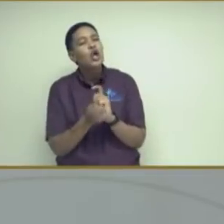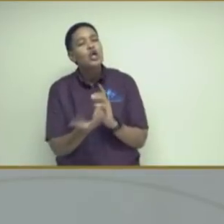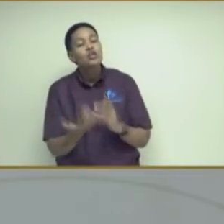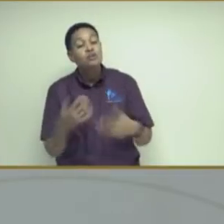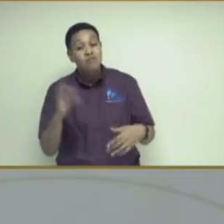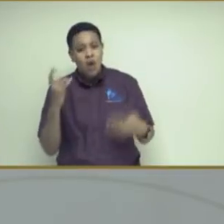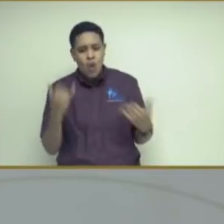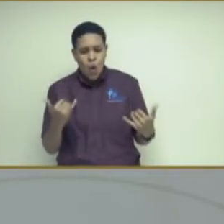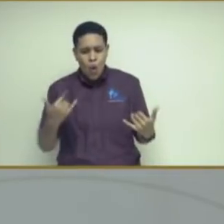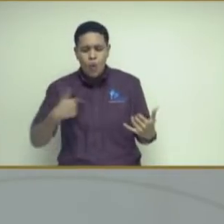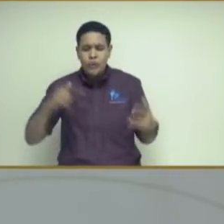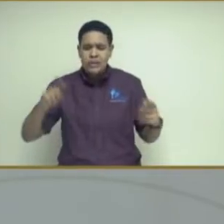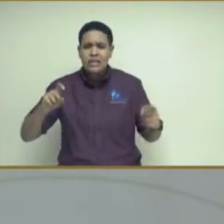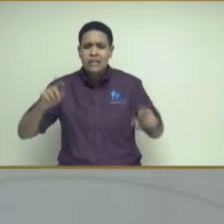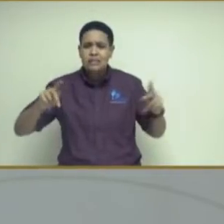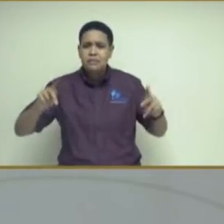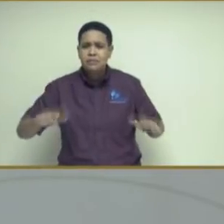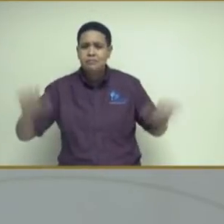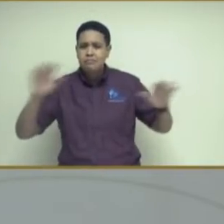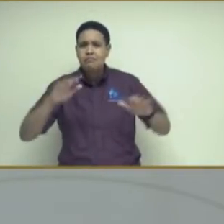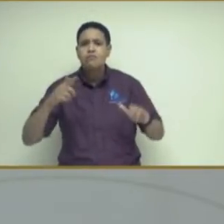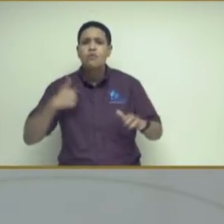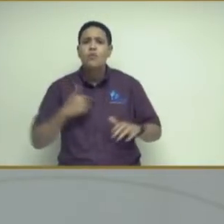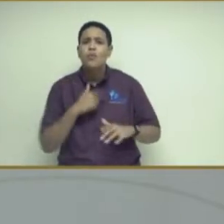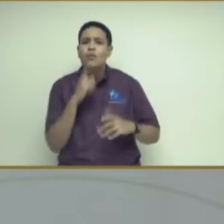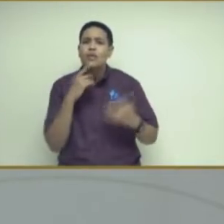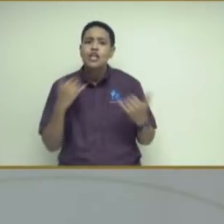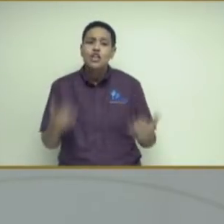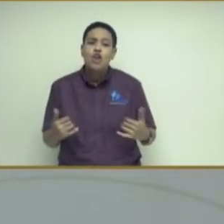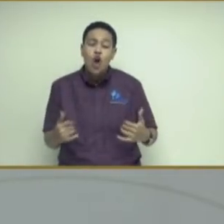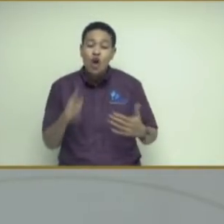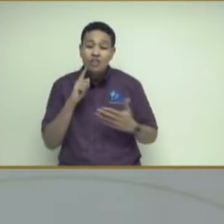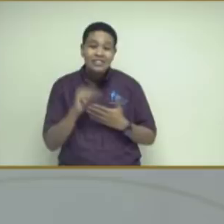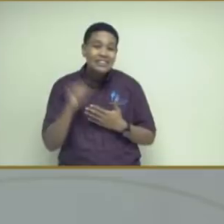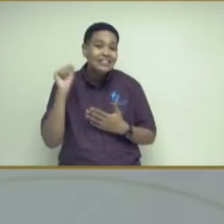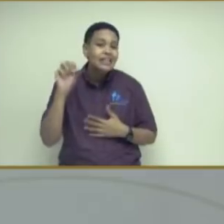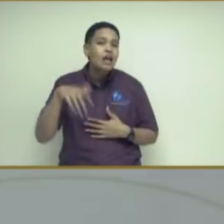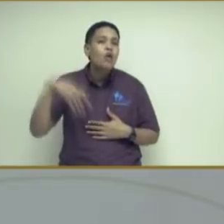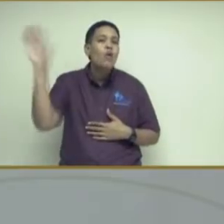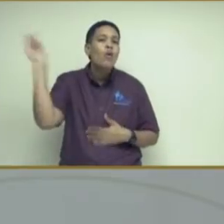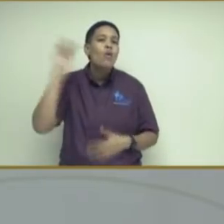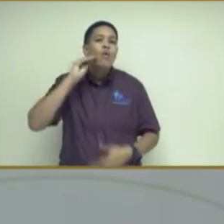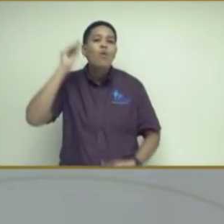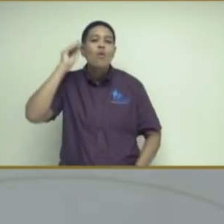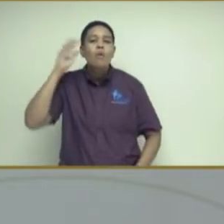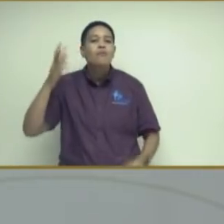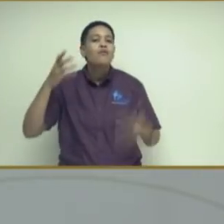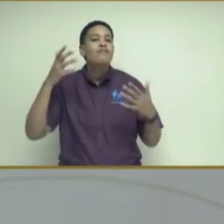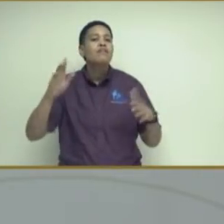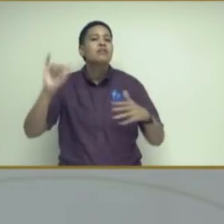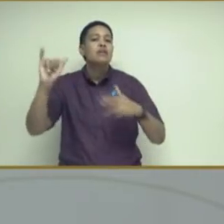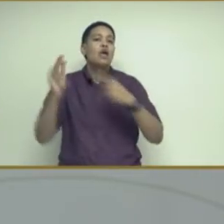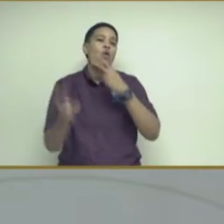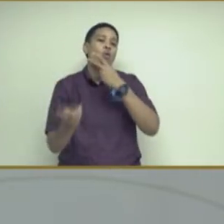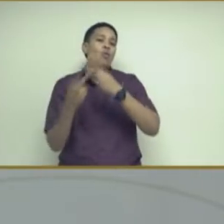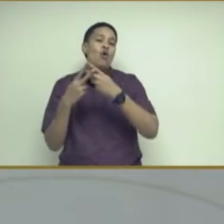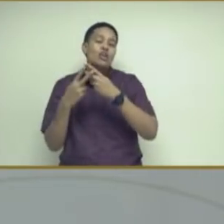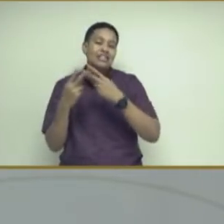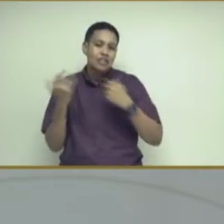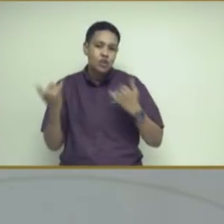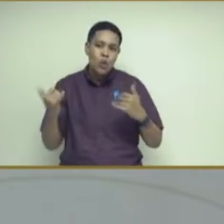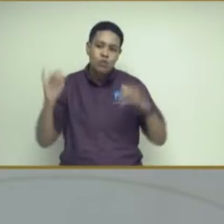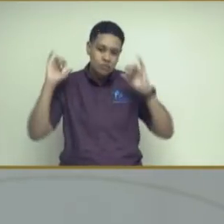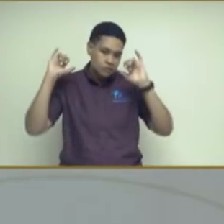presently we are testing persons and we are now sending them home to complete their quarantine period